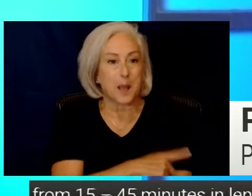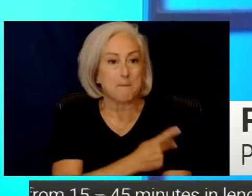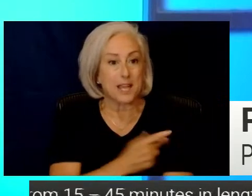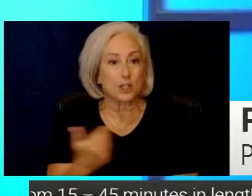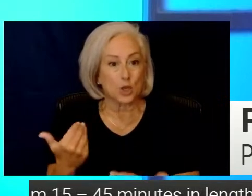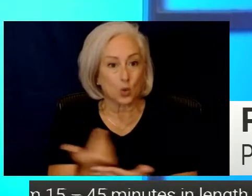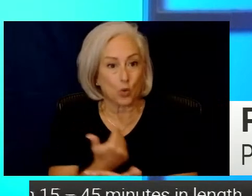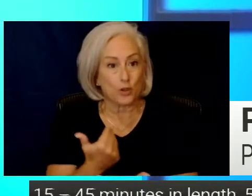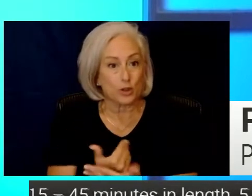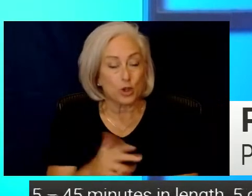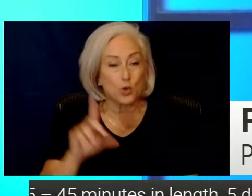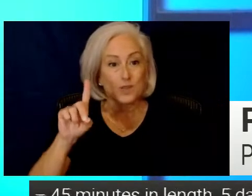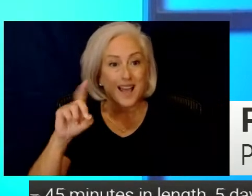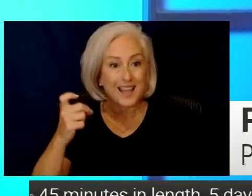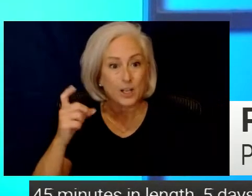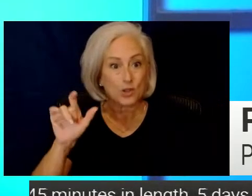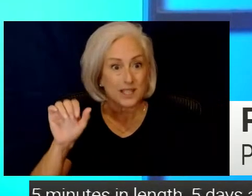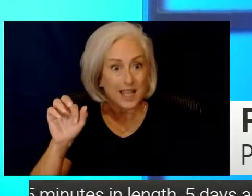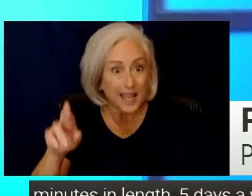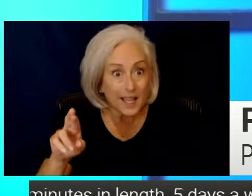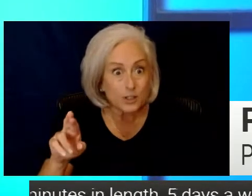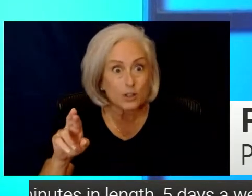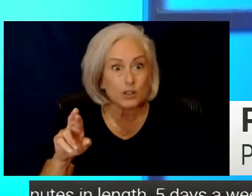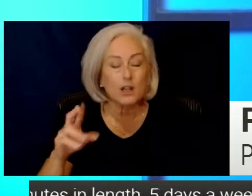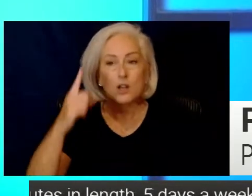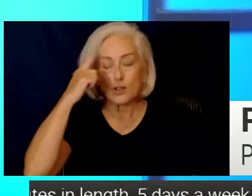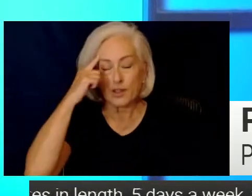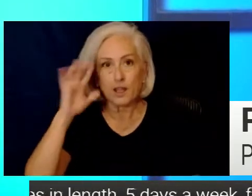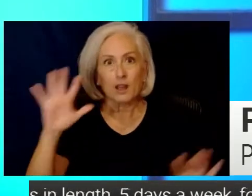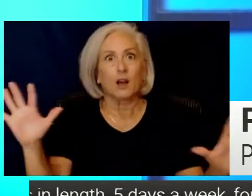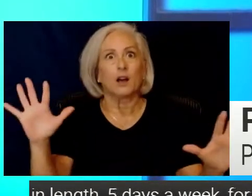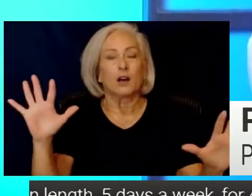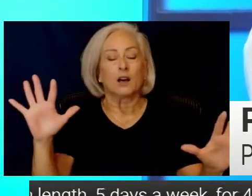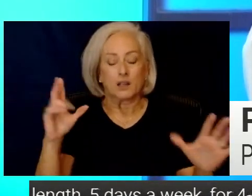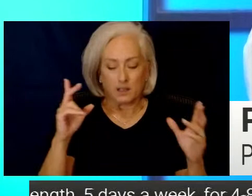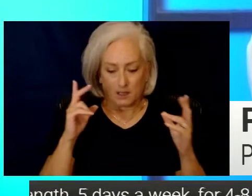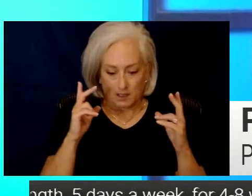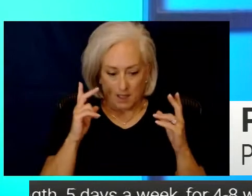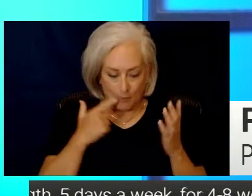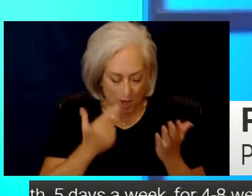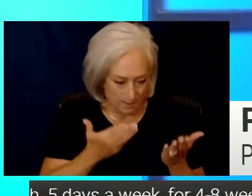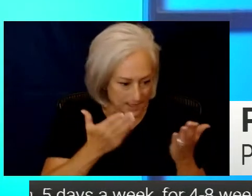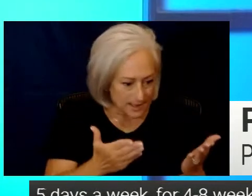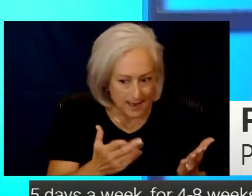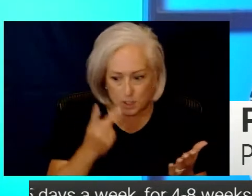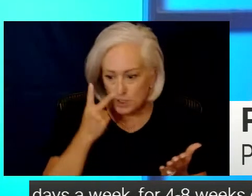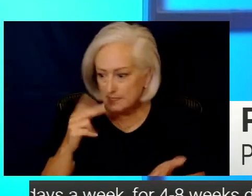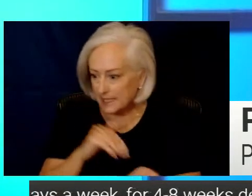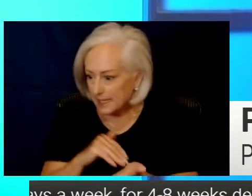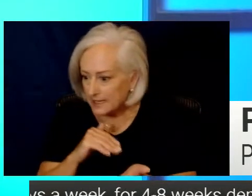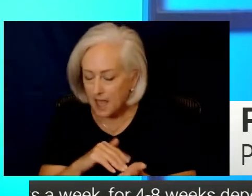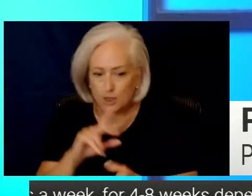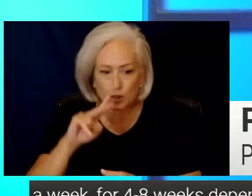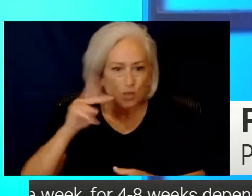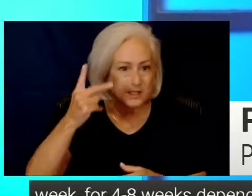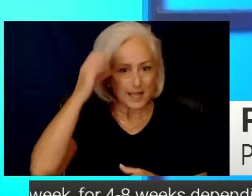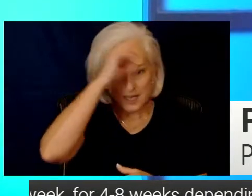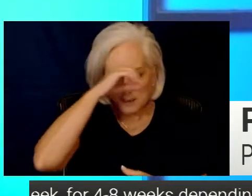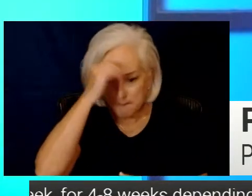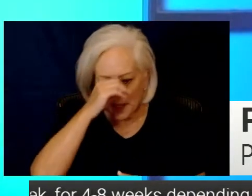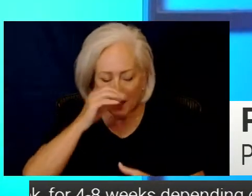of cancer, you're thinking that you've seen a doctor, you've heard a recommendation, well, am I going to get a second opinion? It's so much work, what do I